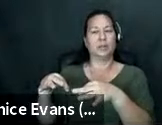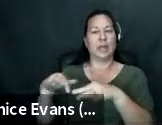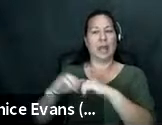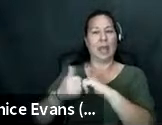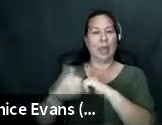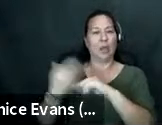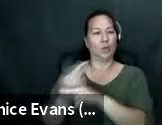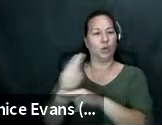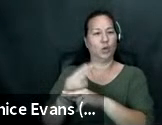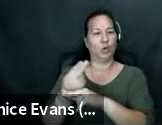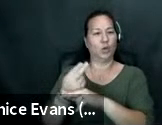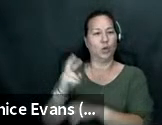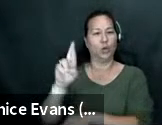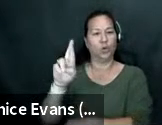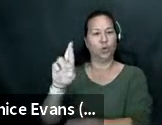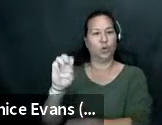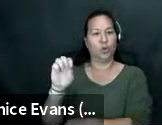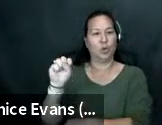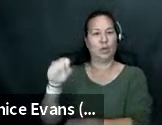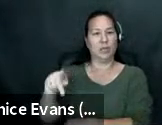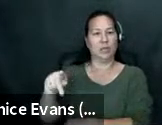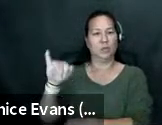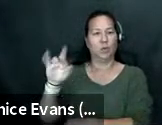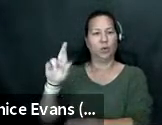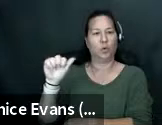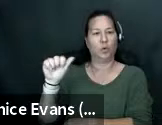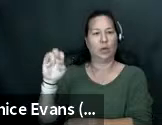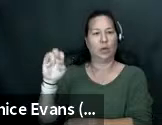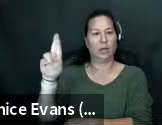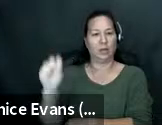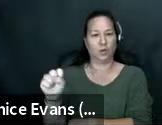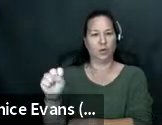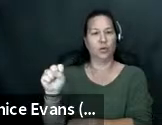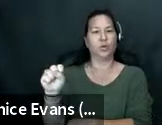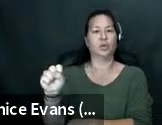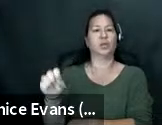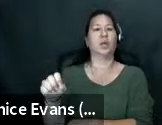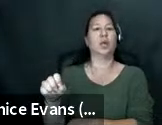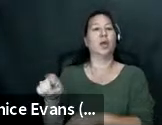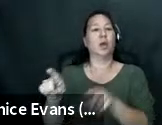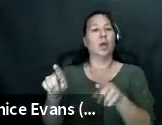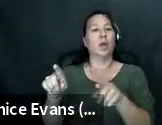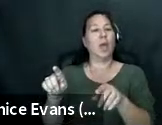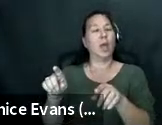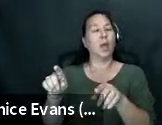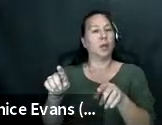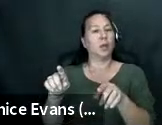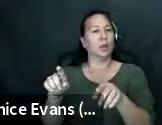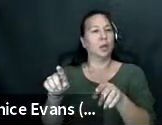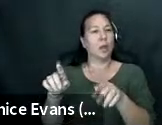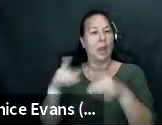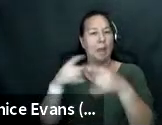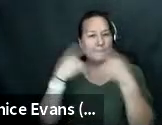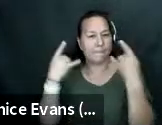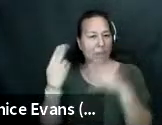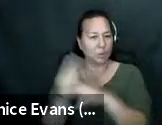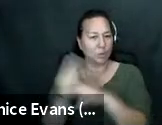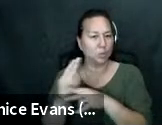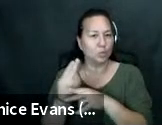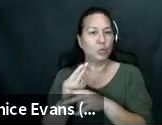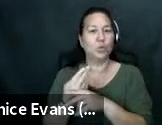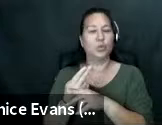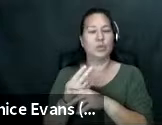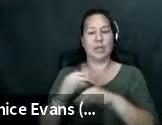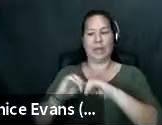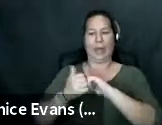use, face covering requirements, and engineering and administrative controls, such as cleaning and